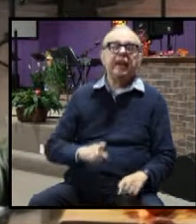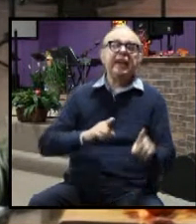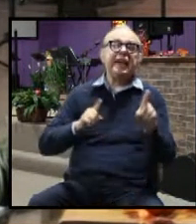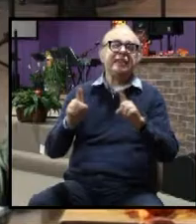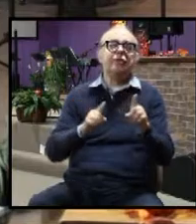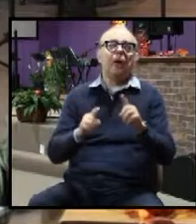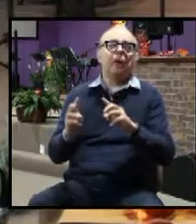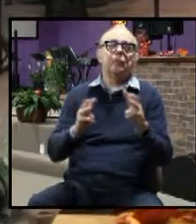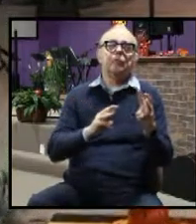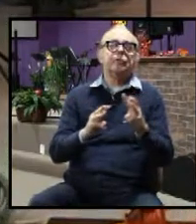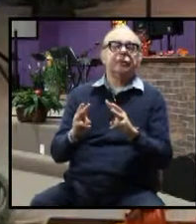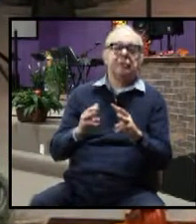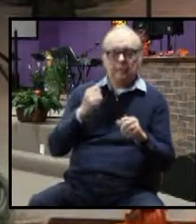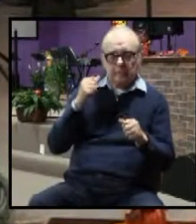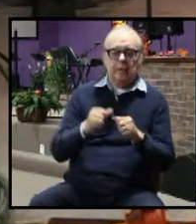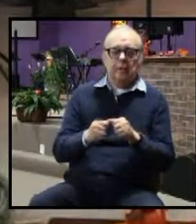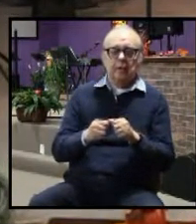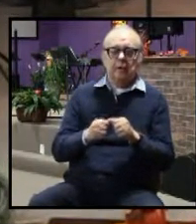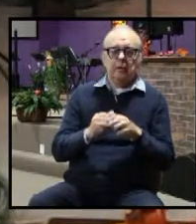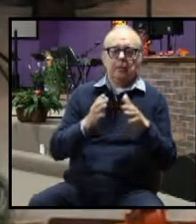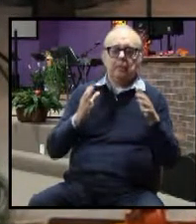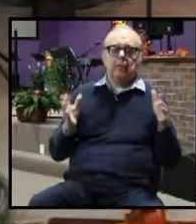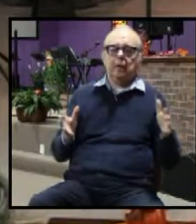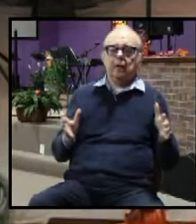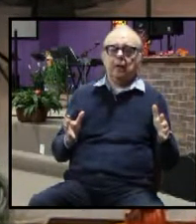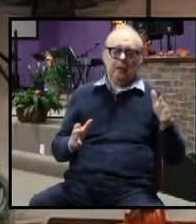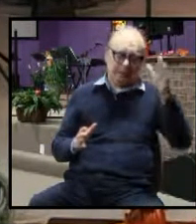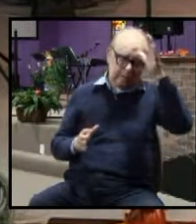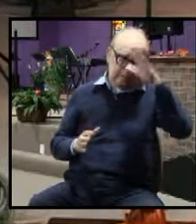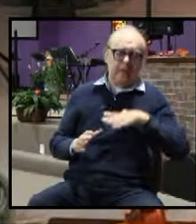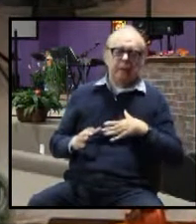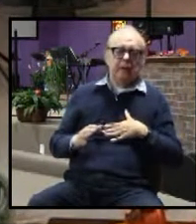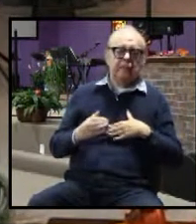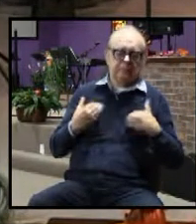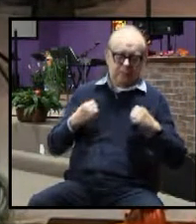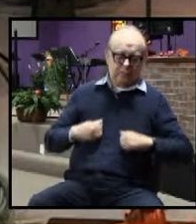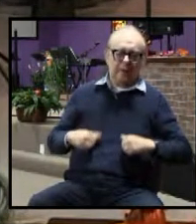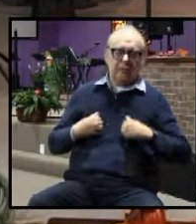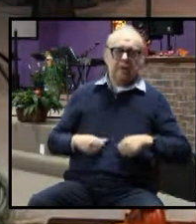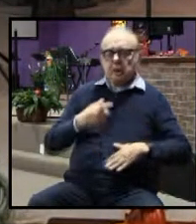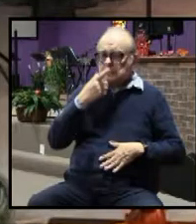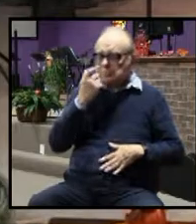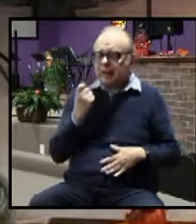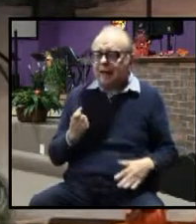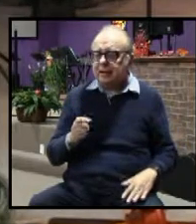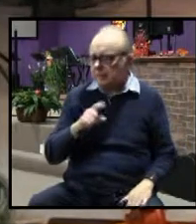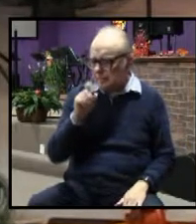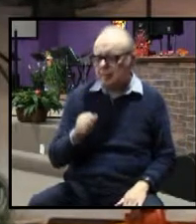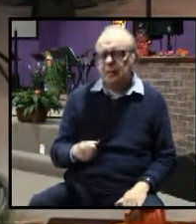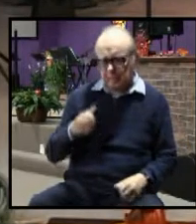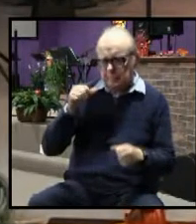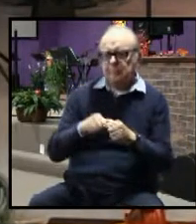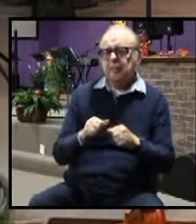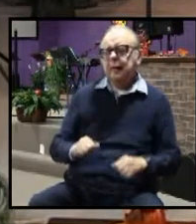in Star Wars, remember the big guy that's dressed in black?